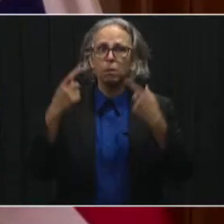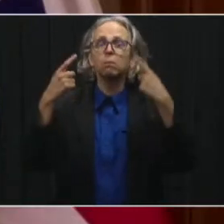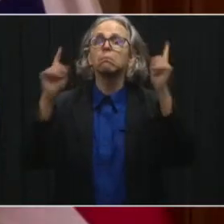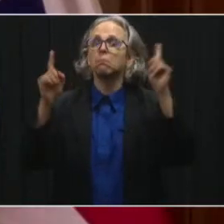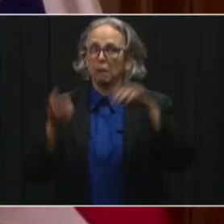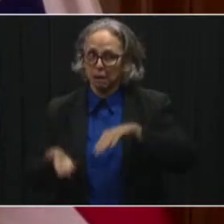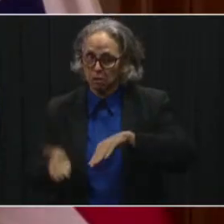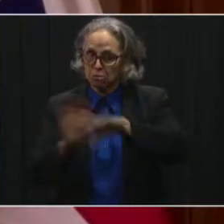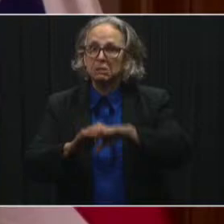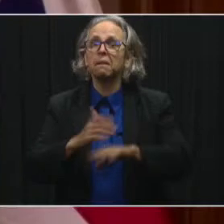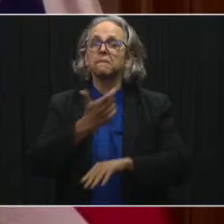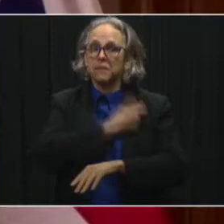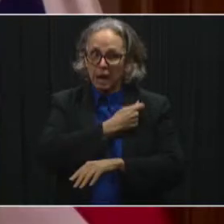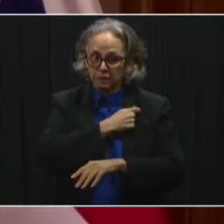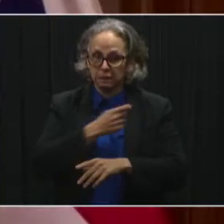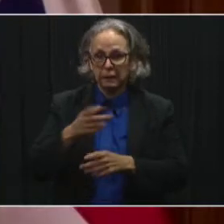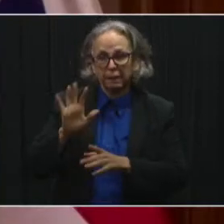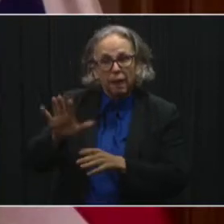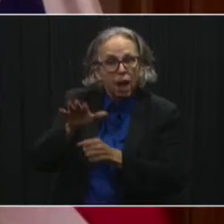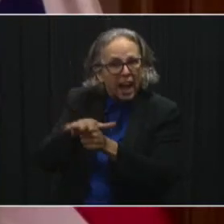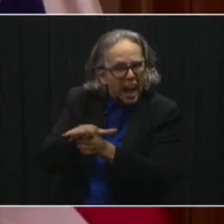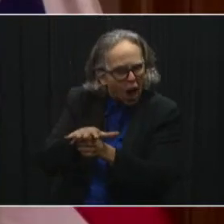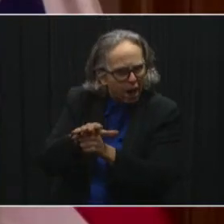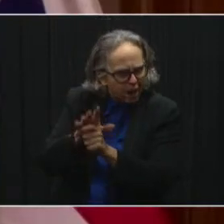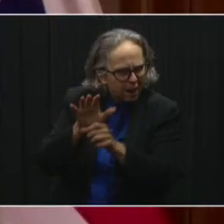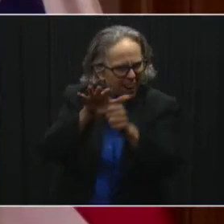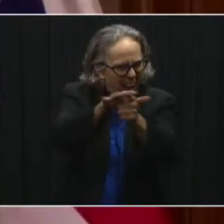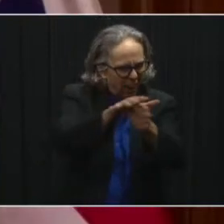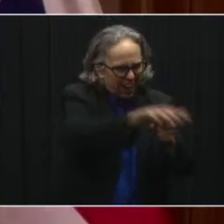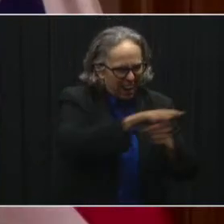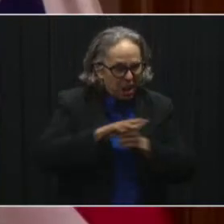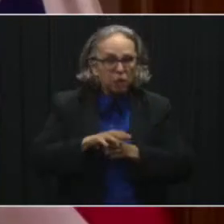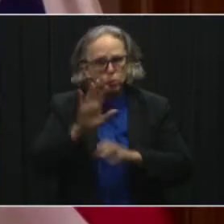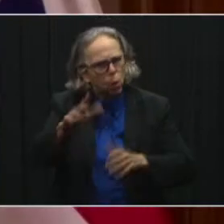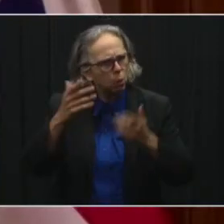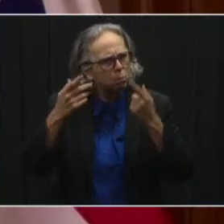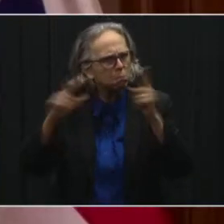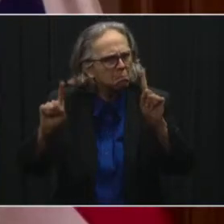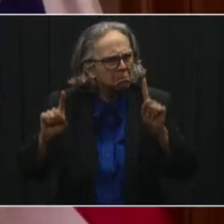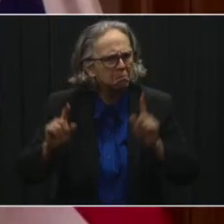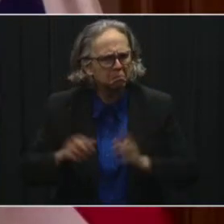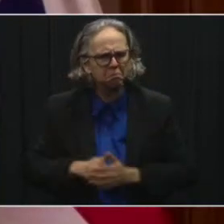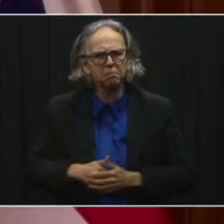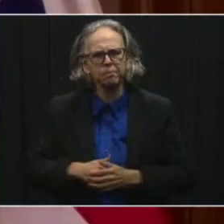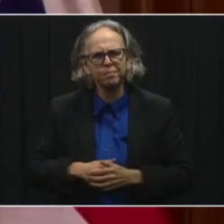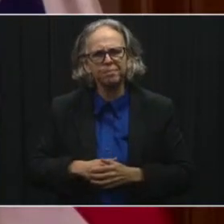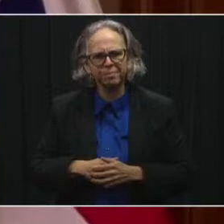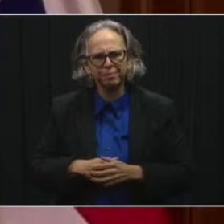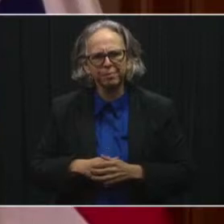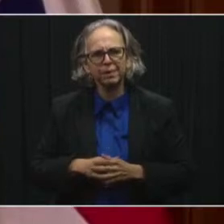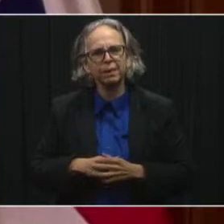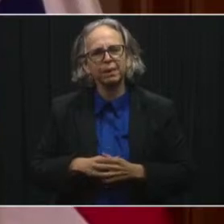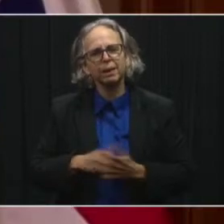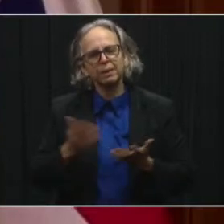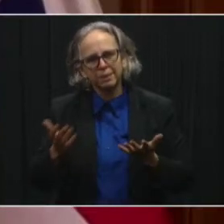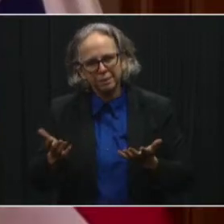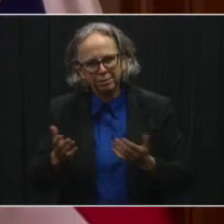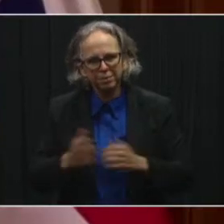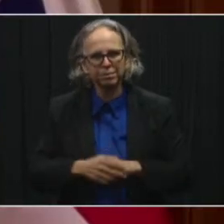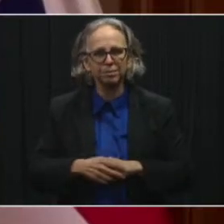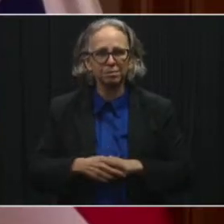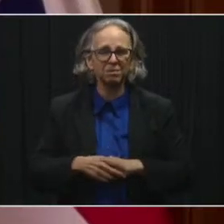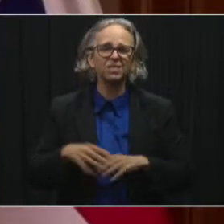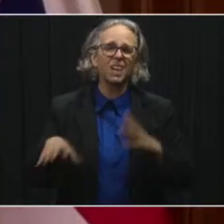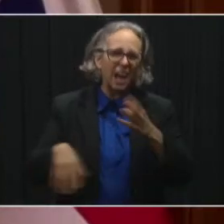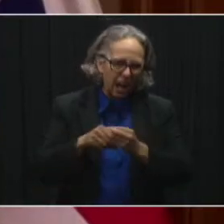those very significant incentives. So, you know, we also, you